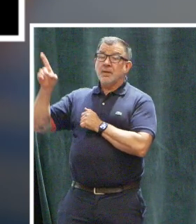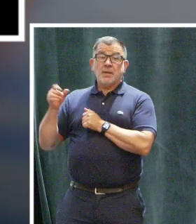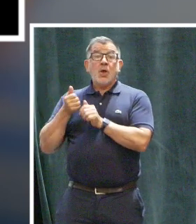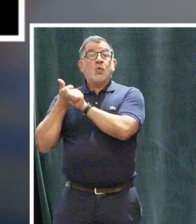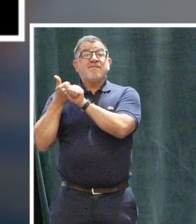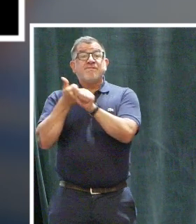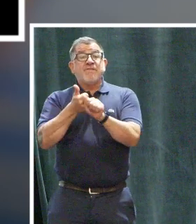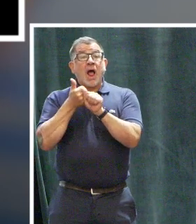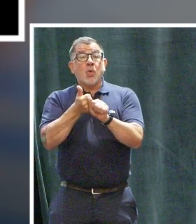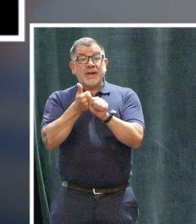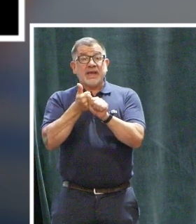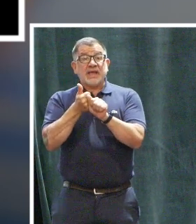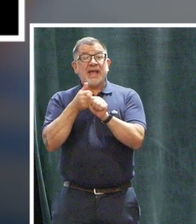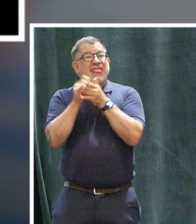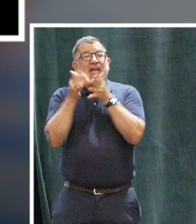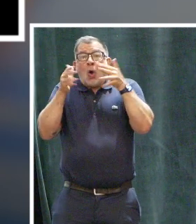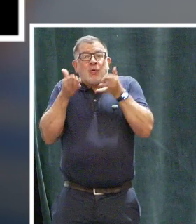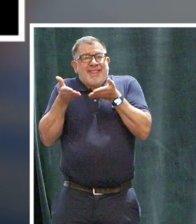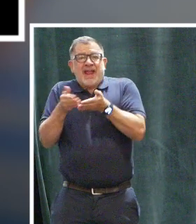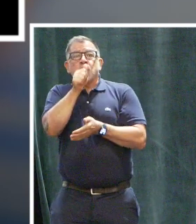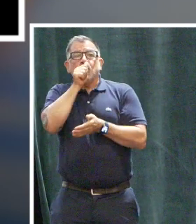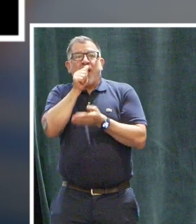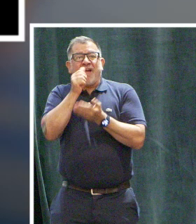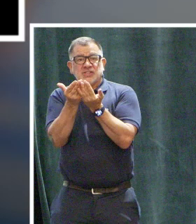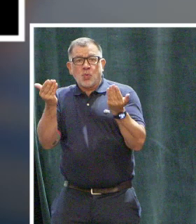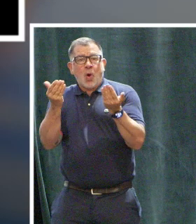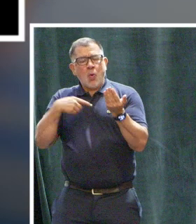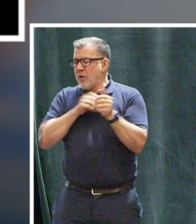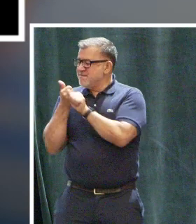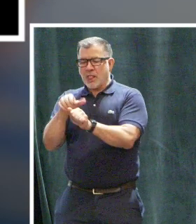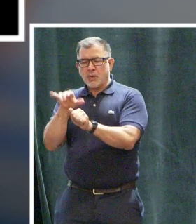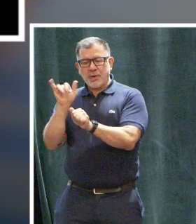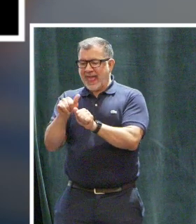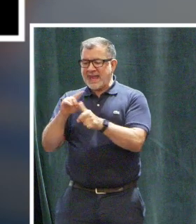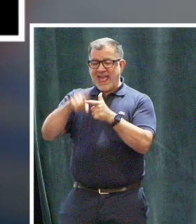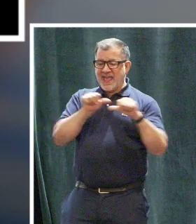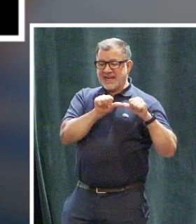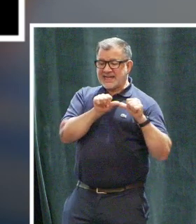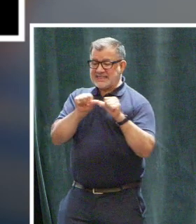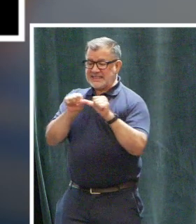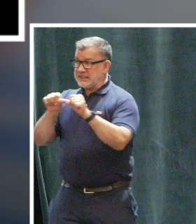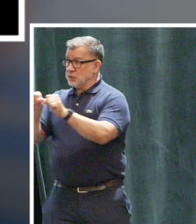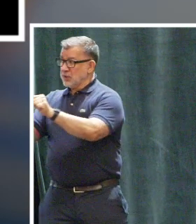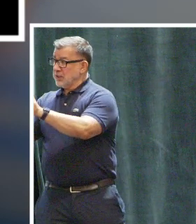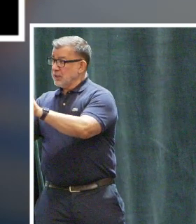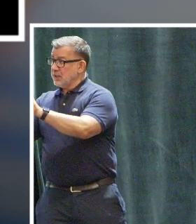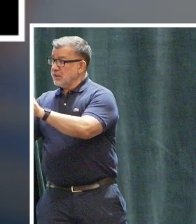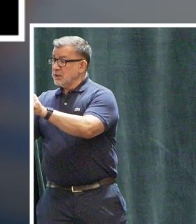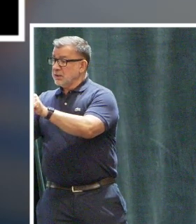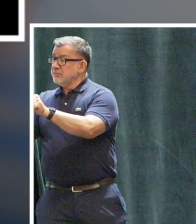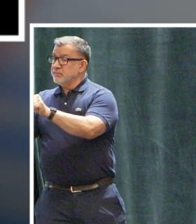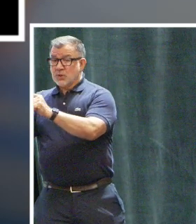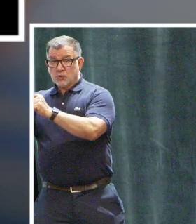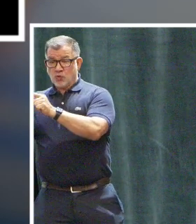privacy wall at the corner of the Regatta where the Montessori school is now, and then continuing along the building facade,